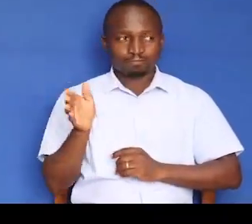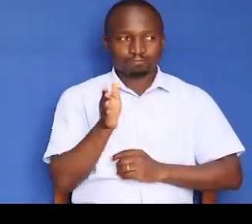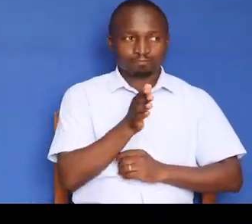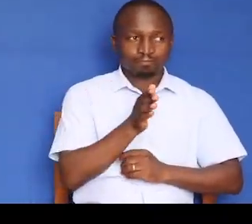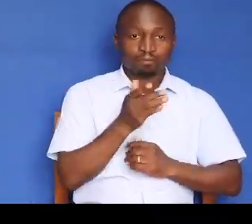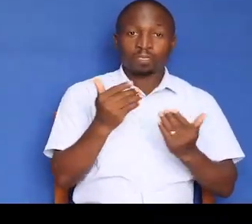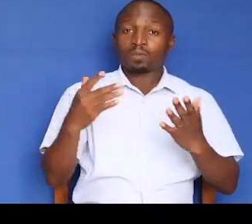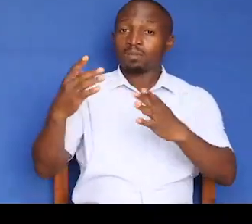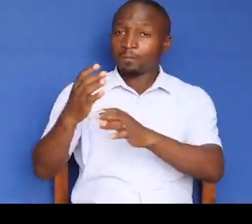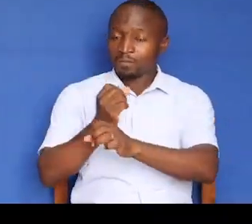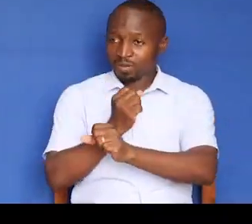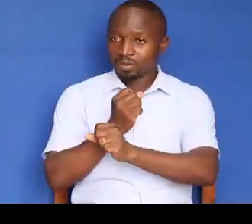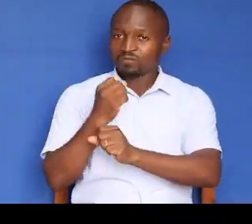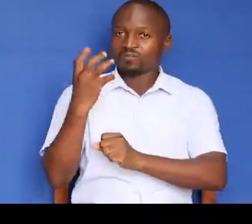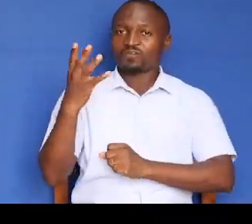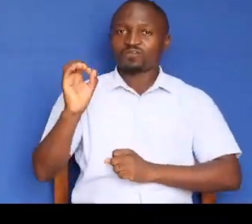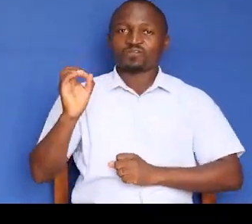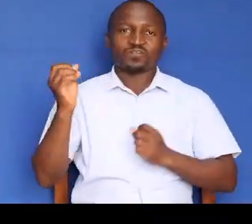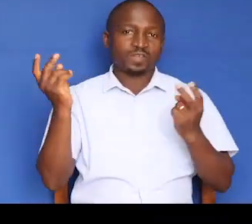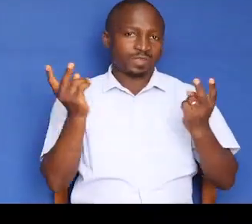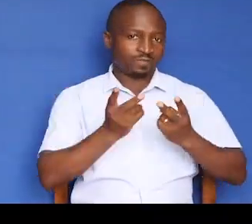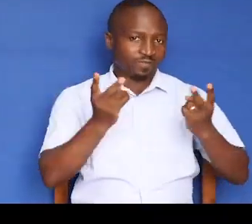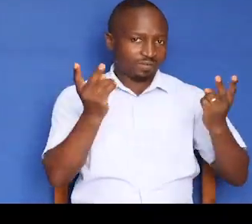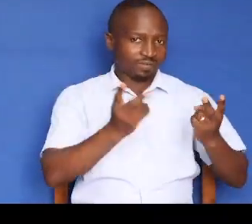at 2, marginal revenue, we have 50.